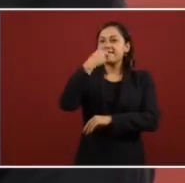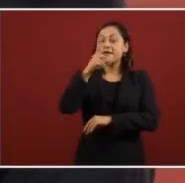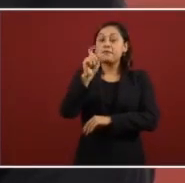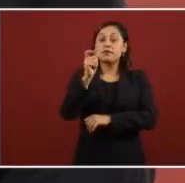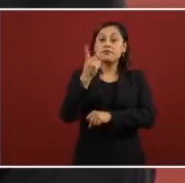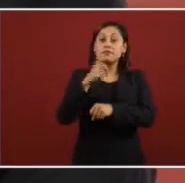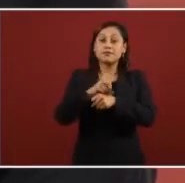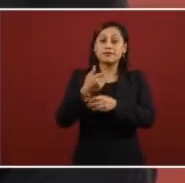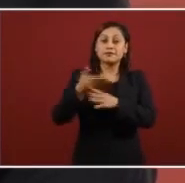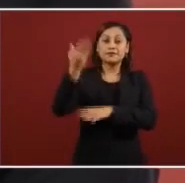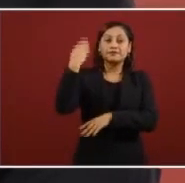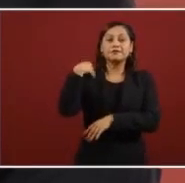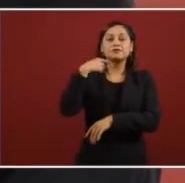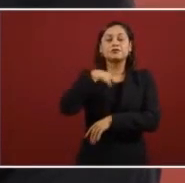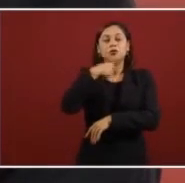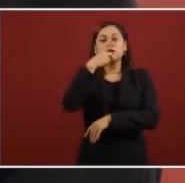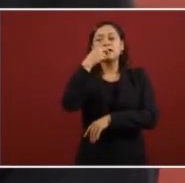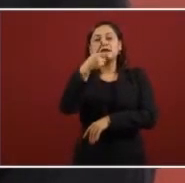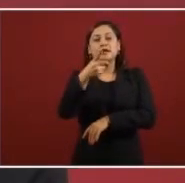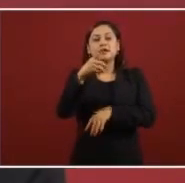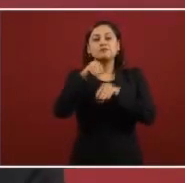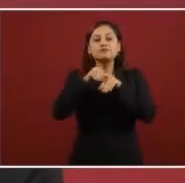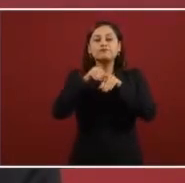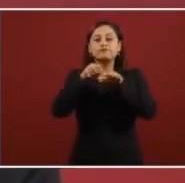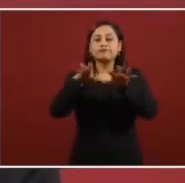since 20 days ago.